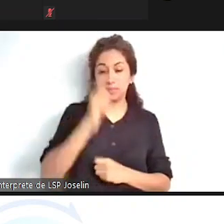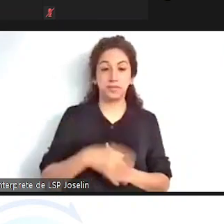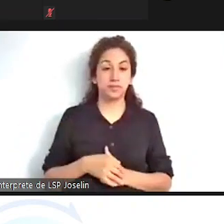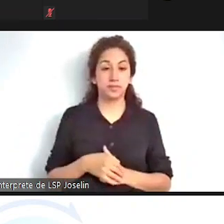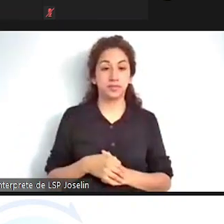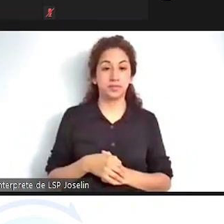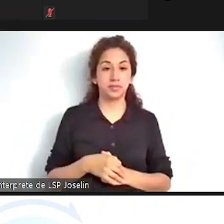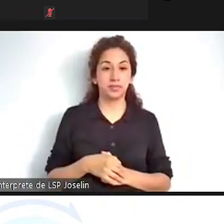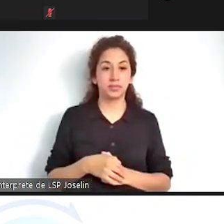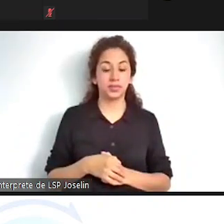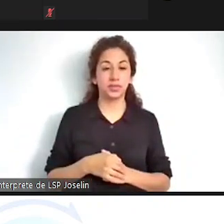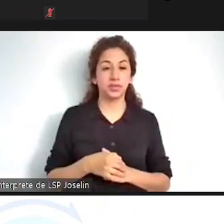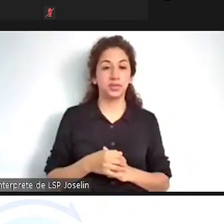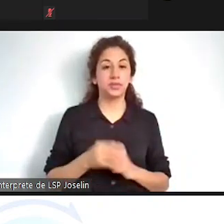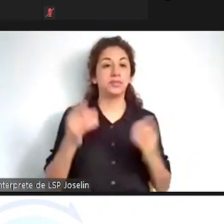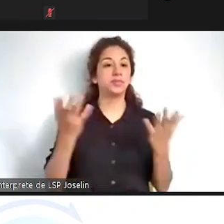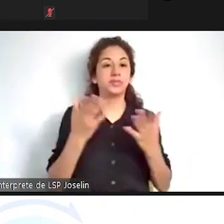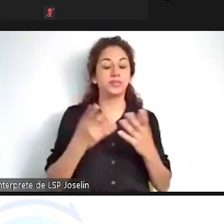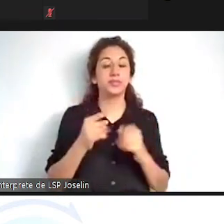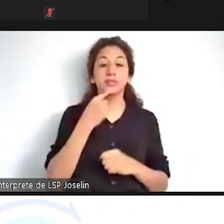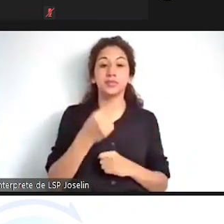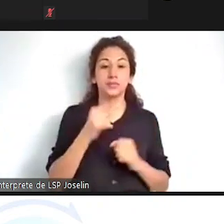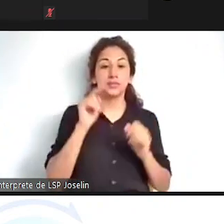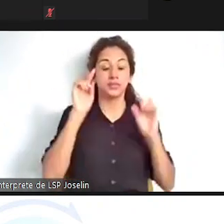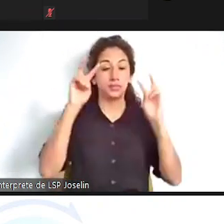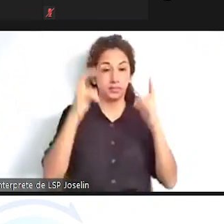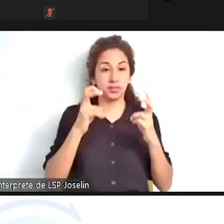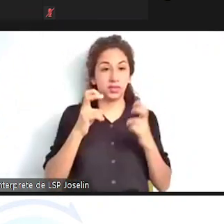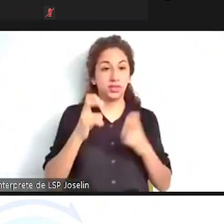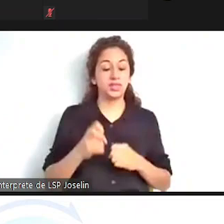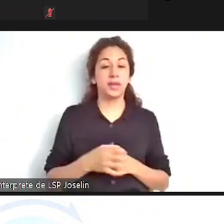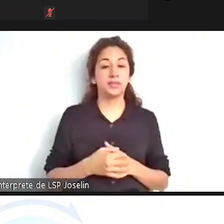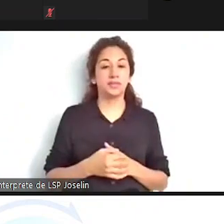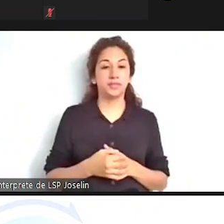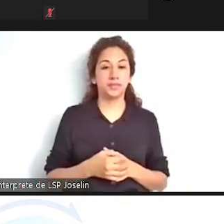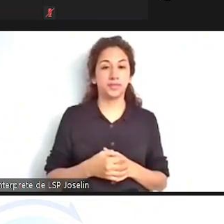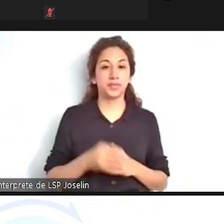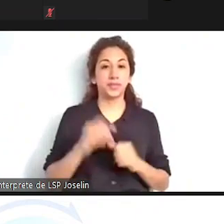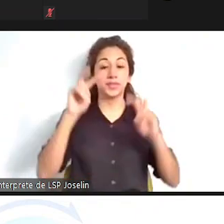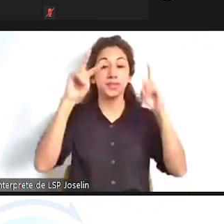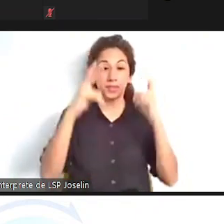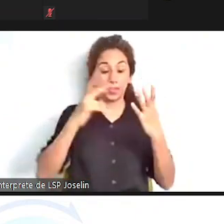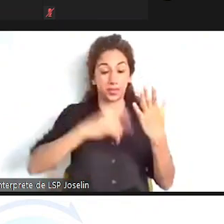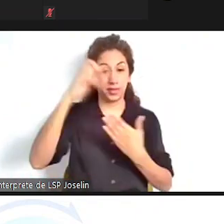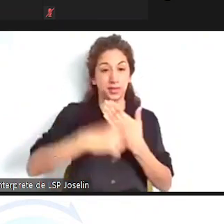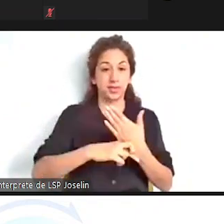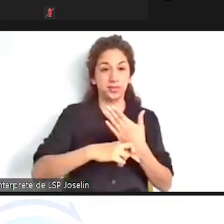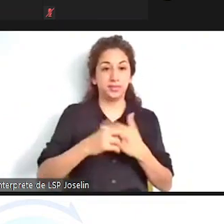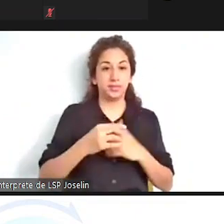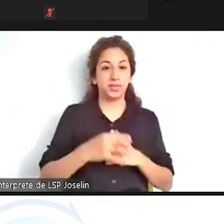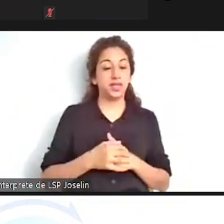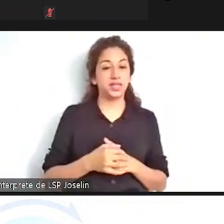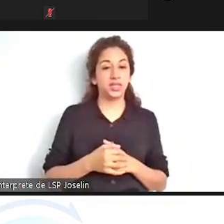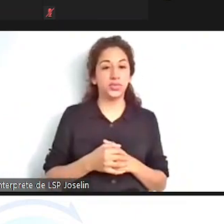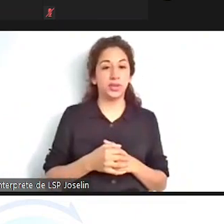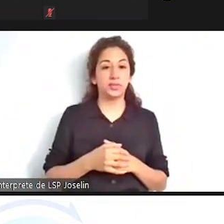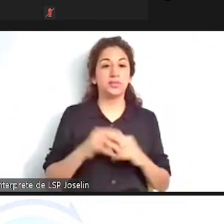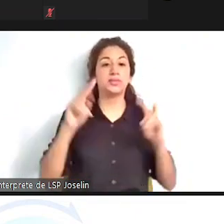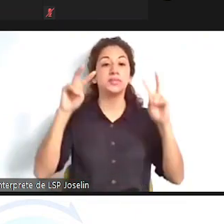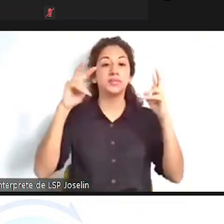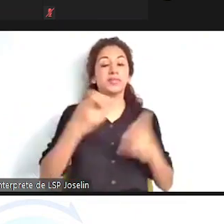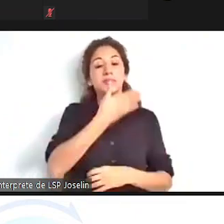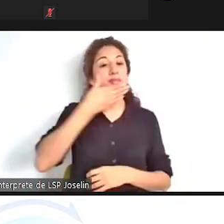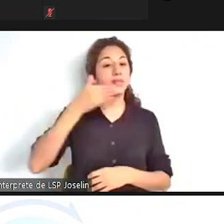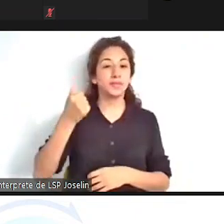at the national election plan in germany they announced that if the measures in the plan weren't effective